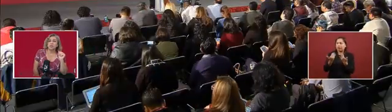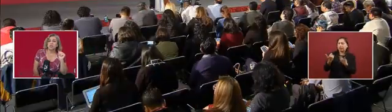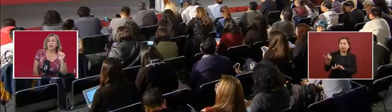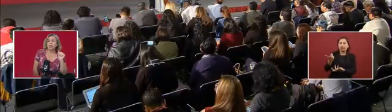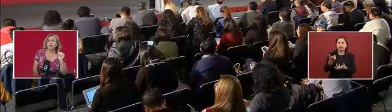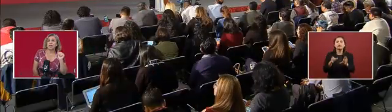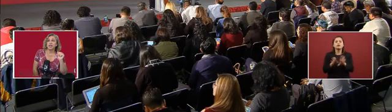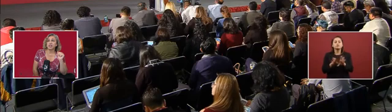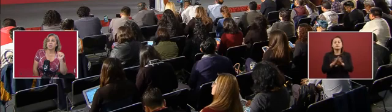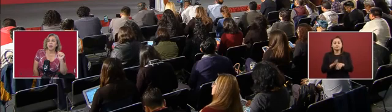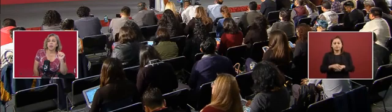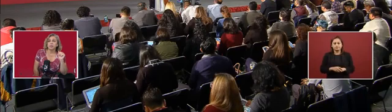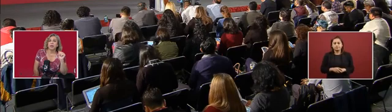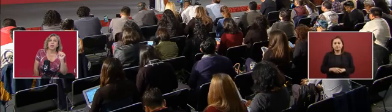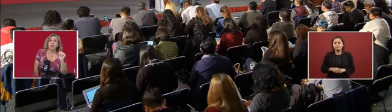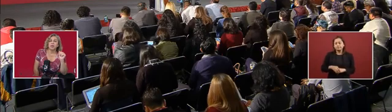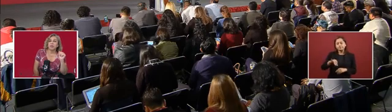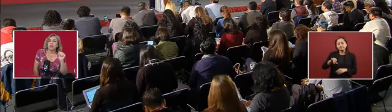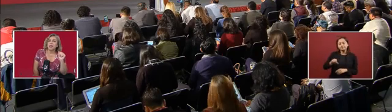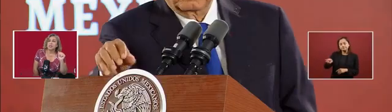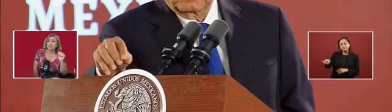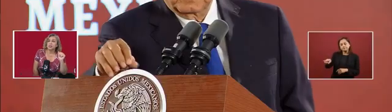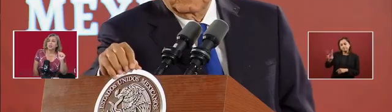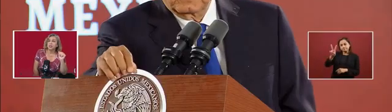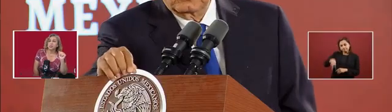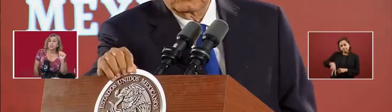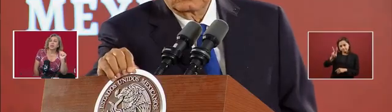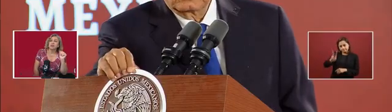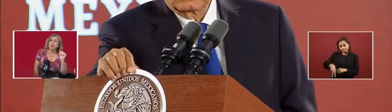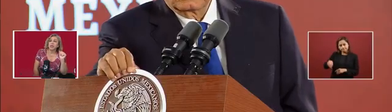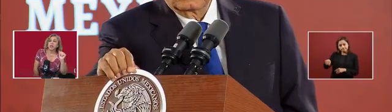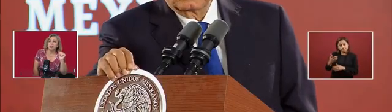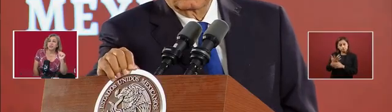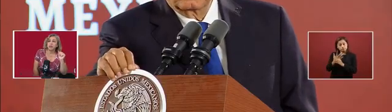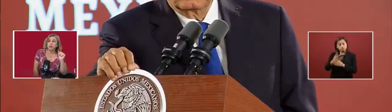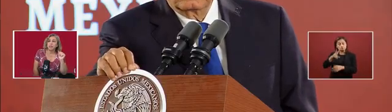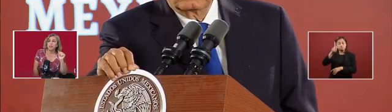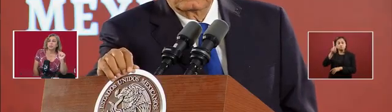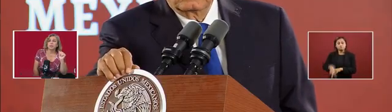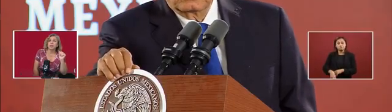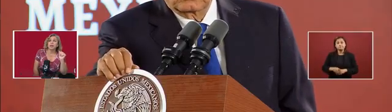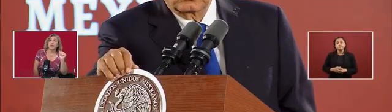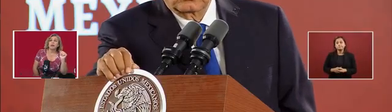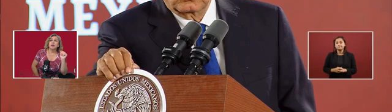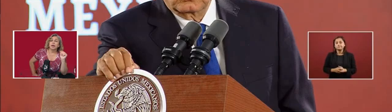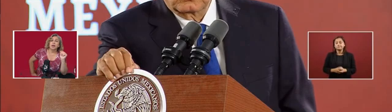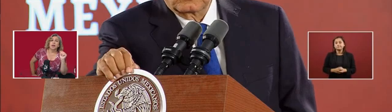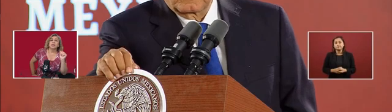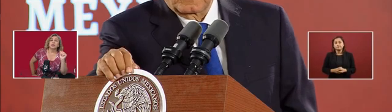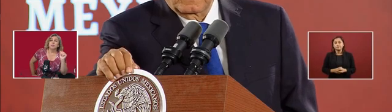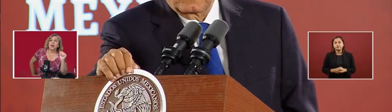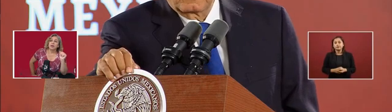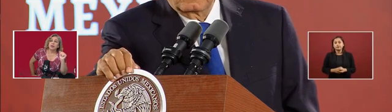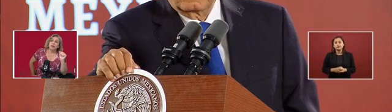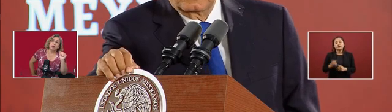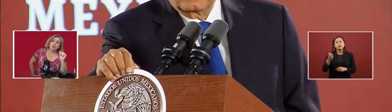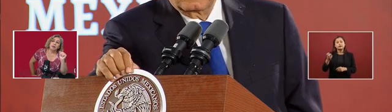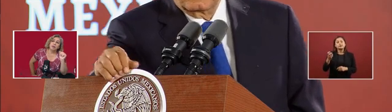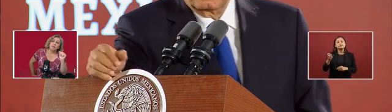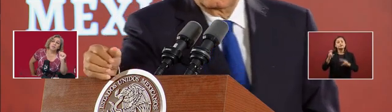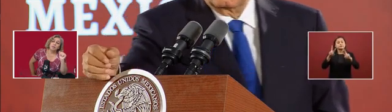son are mayores de edad, over ya no hay over ciudadanos 18. imaginarios, There's